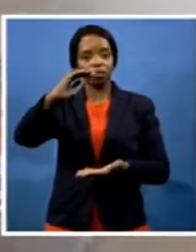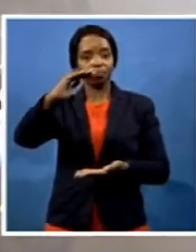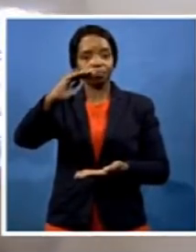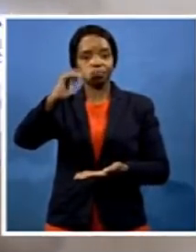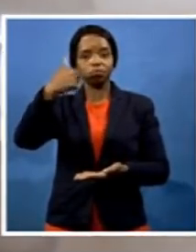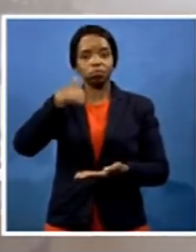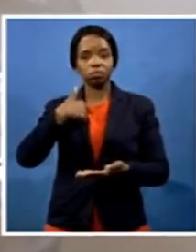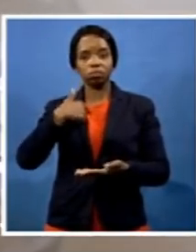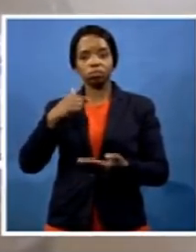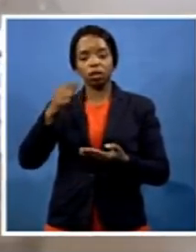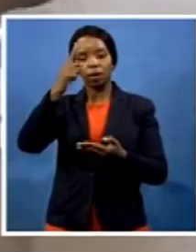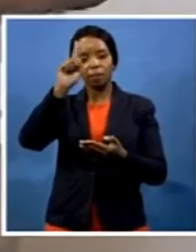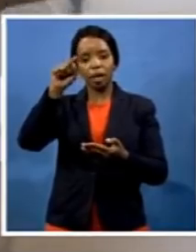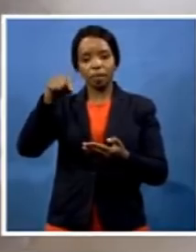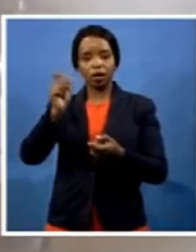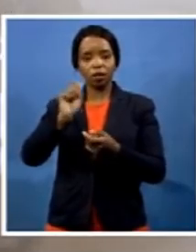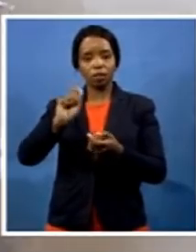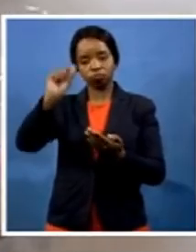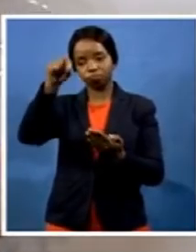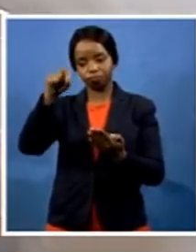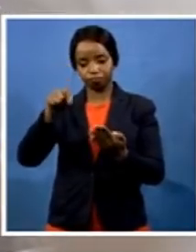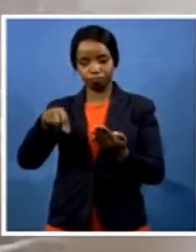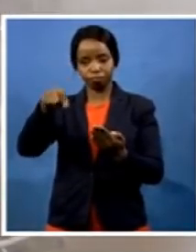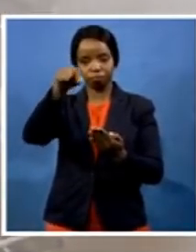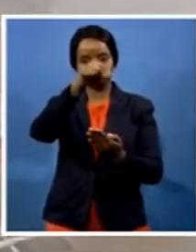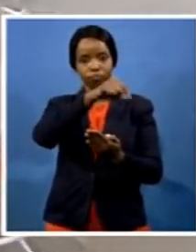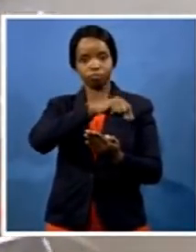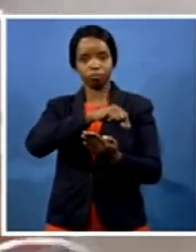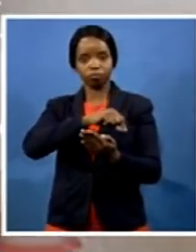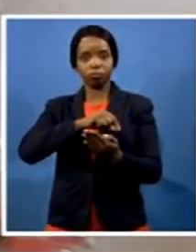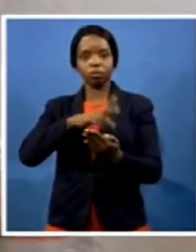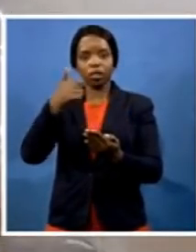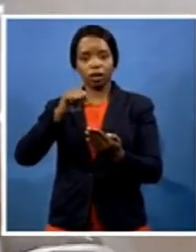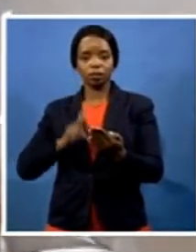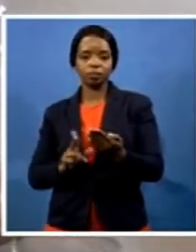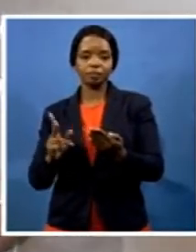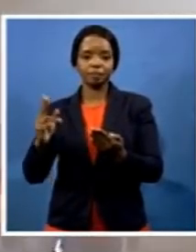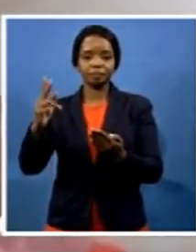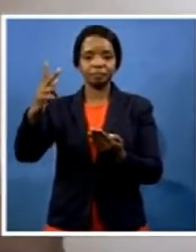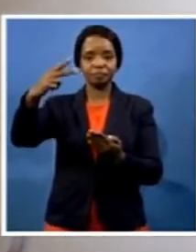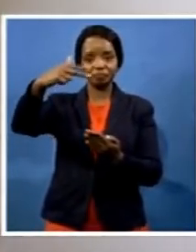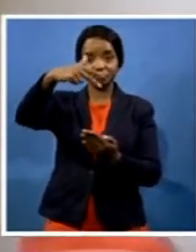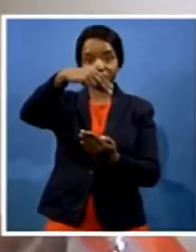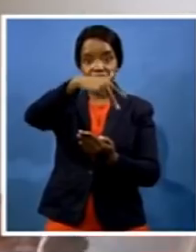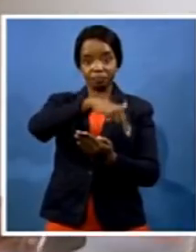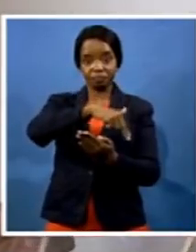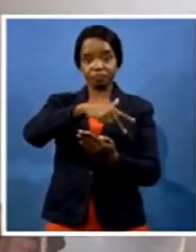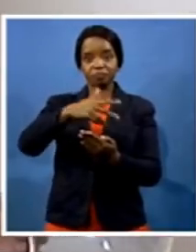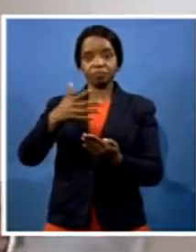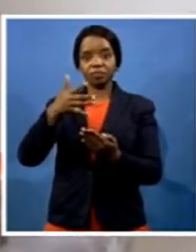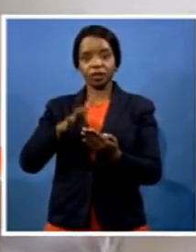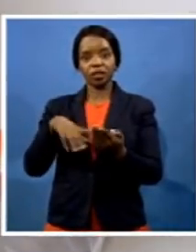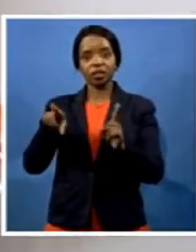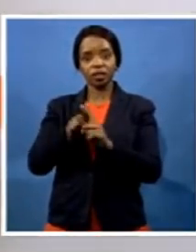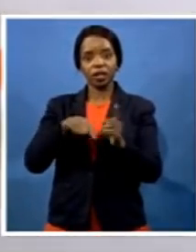front and the back, and then I cut it on top, and then I cut it the other way, on the bottom, and then that's how it